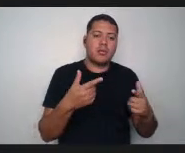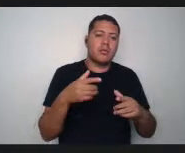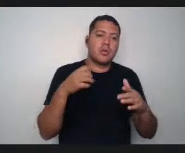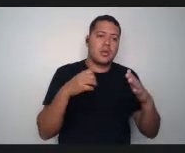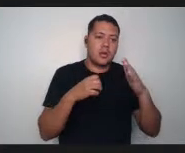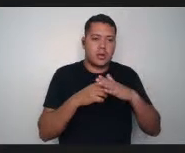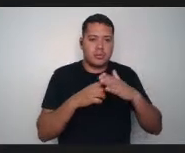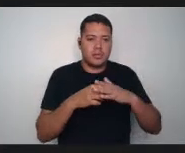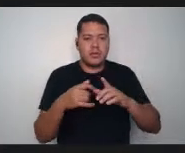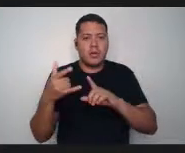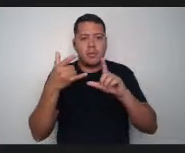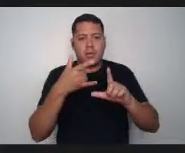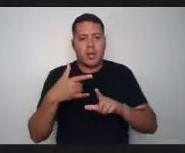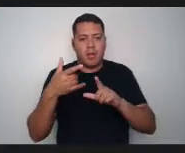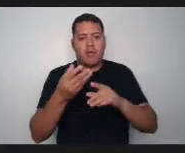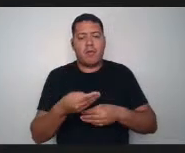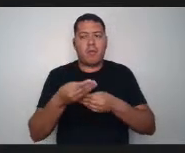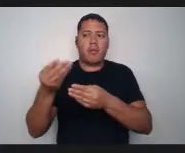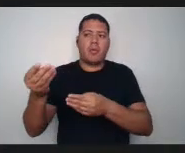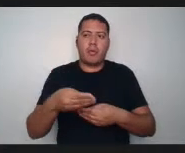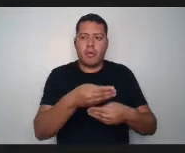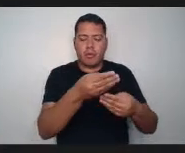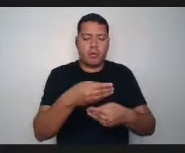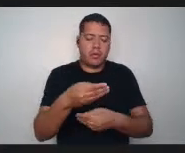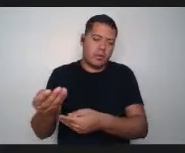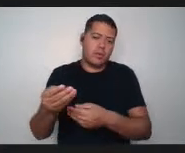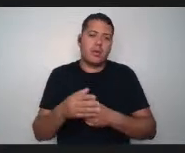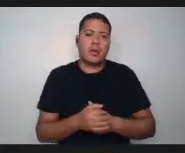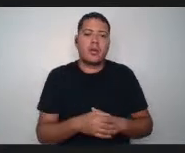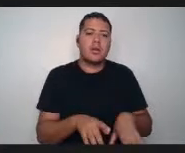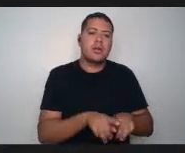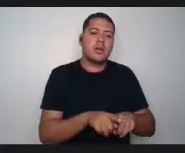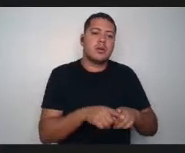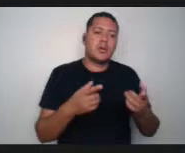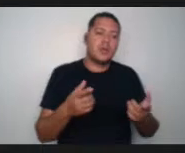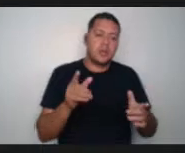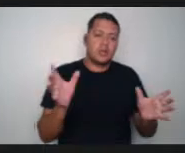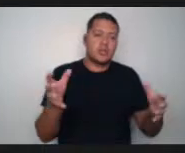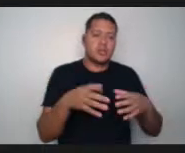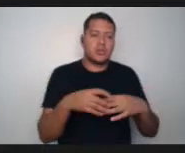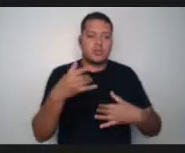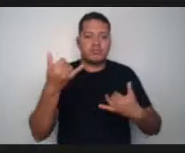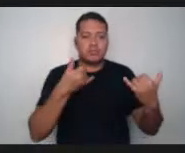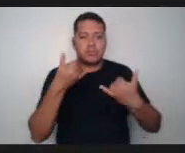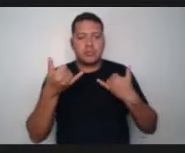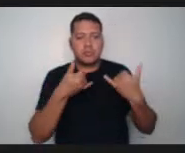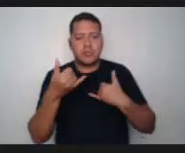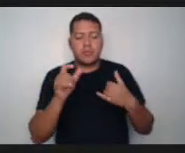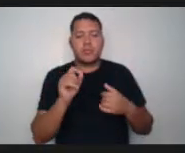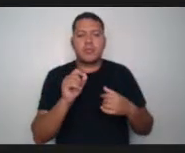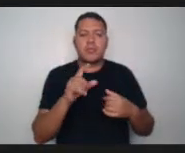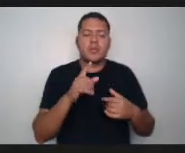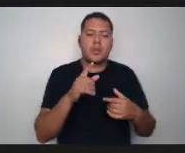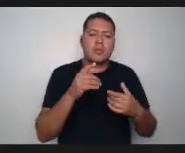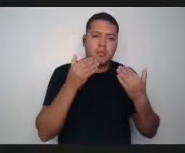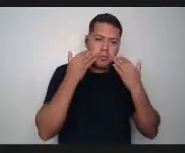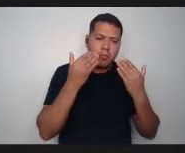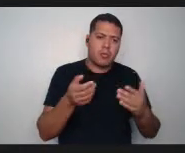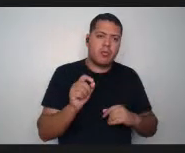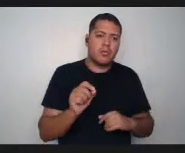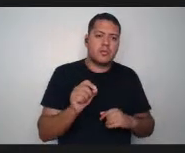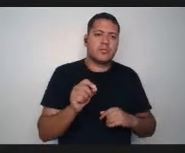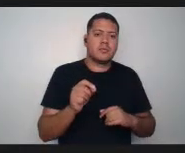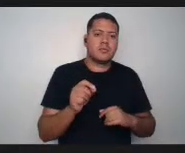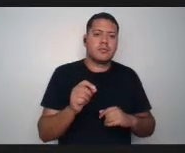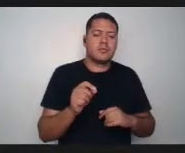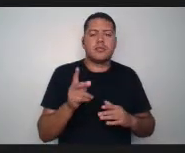working incidents in considering the platforms for delivery of goods. And considering this group